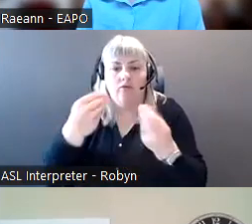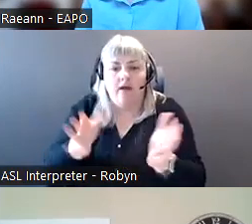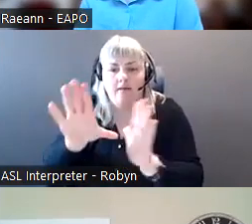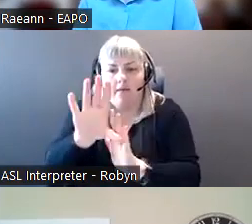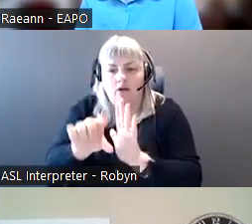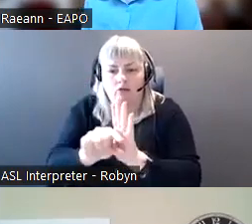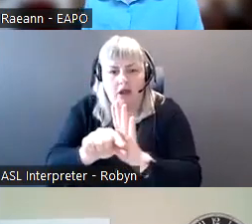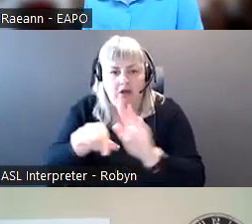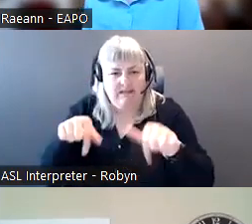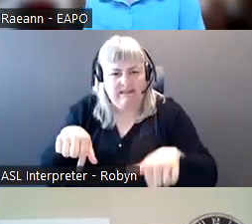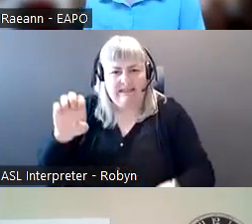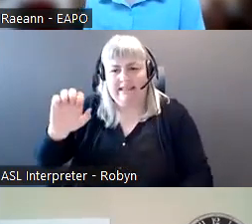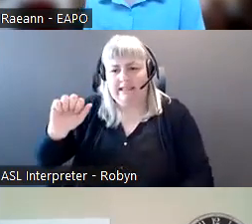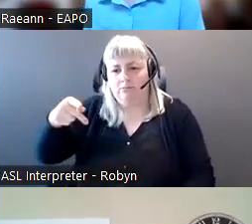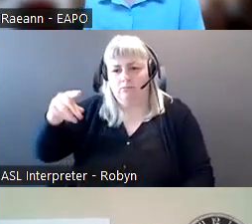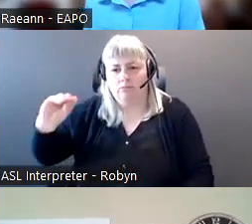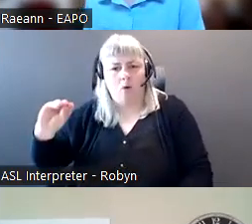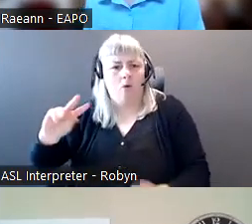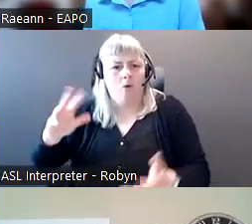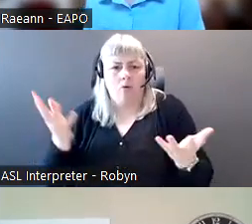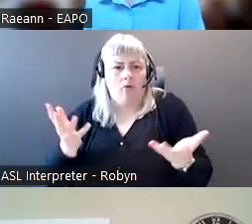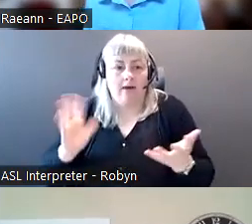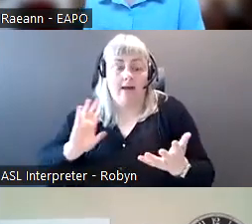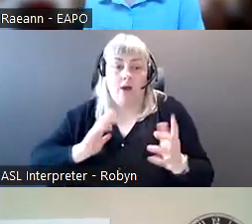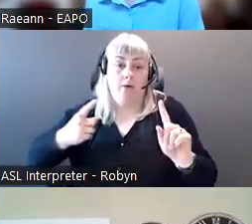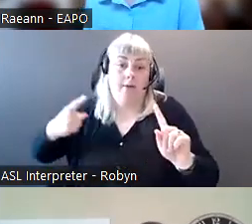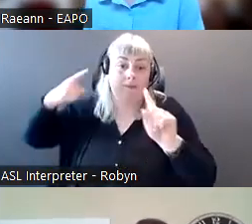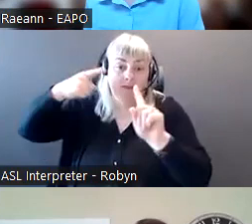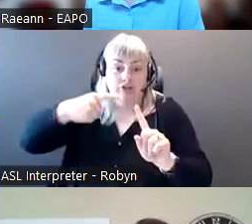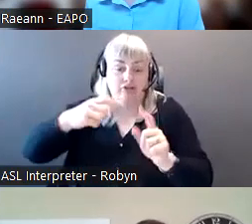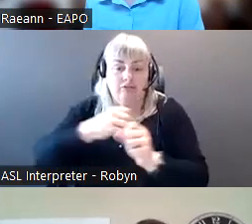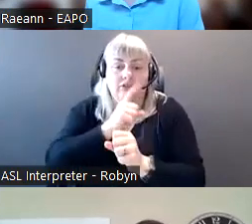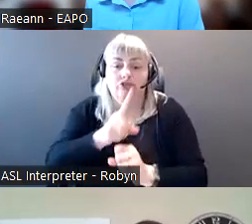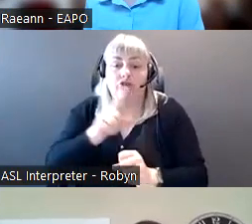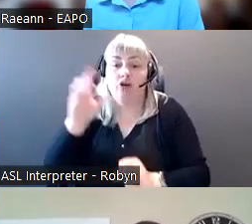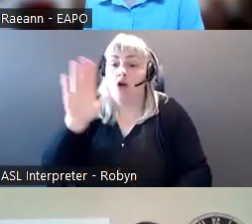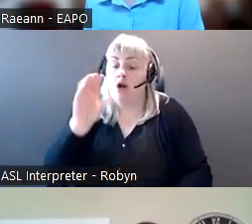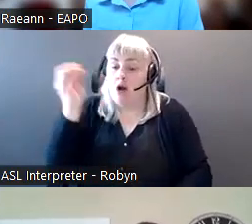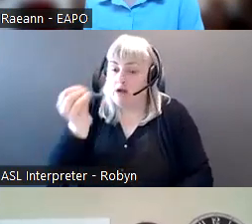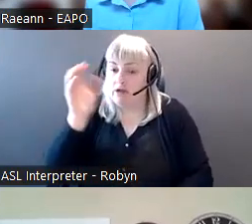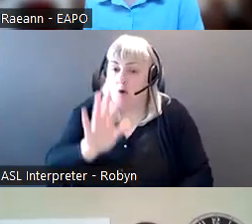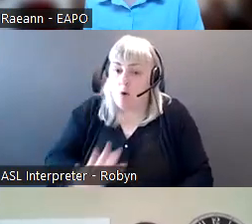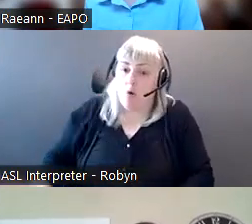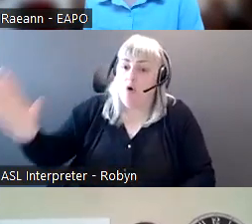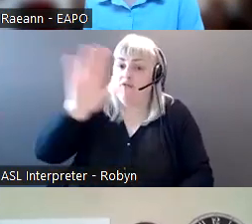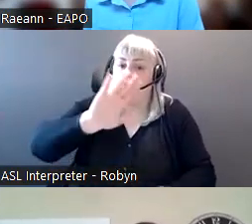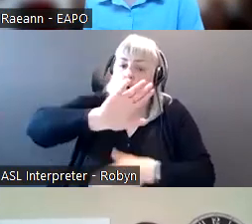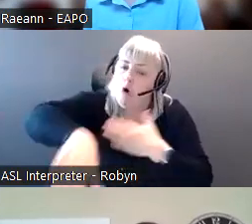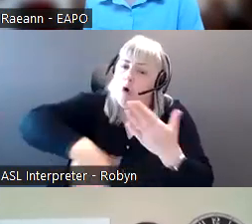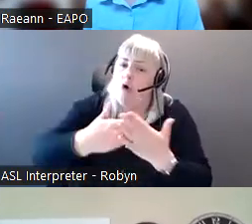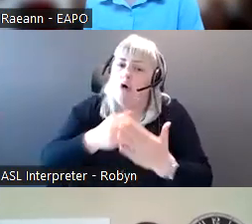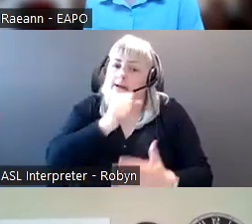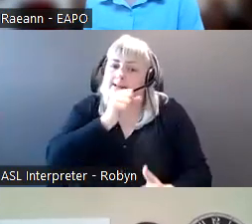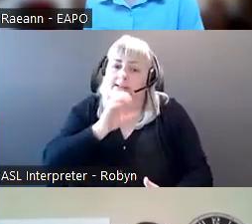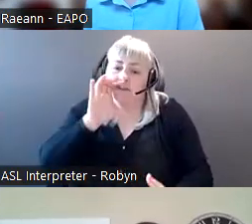are. Our mission really is to make sure that all seniors in Ontario feel safe, have a voice, and